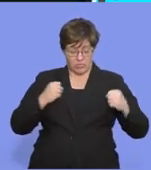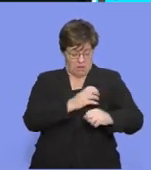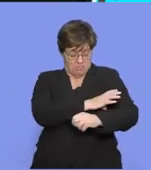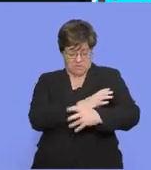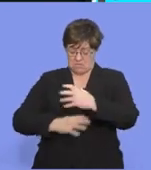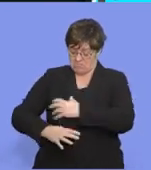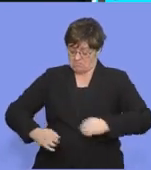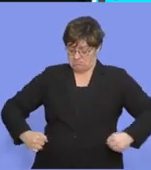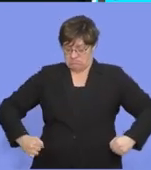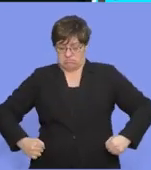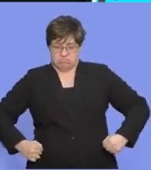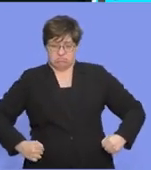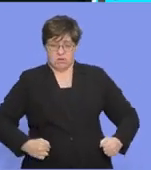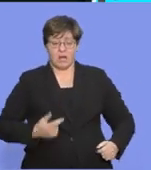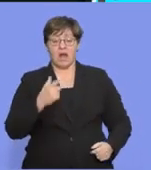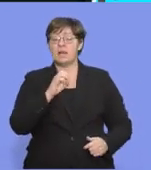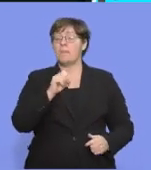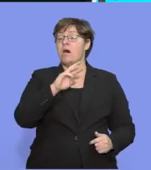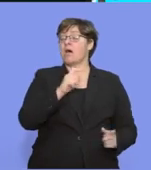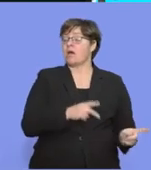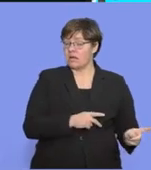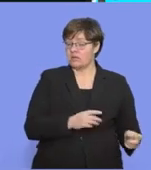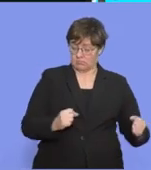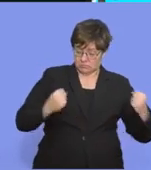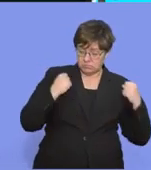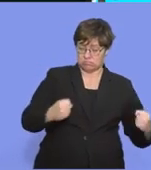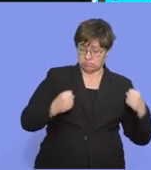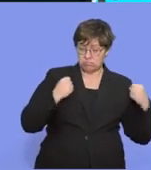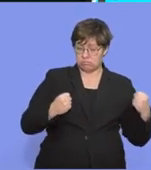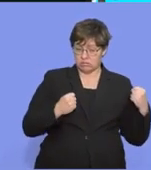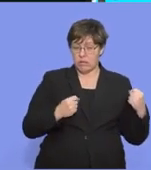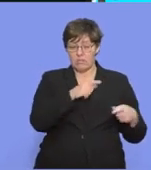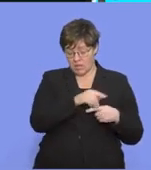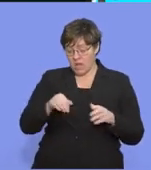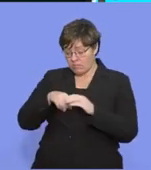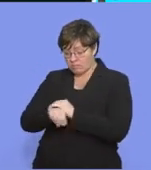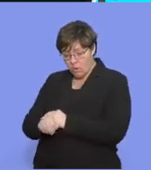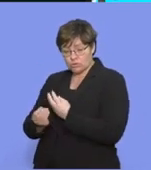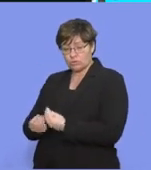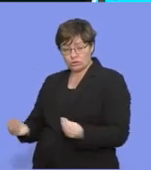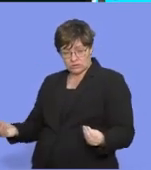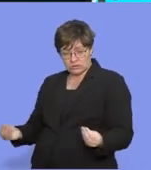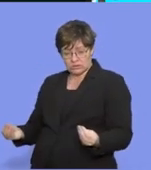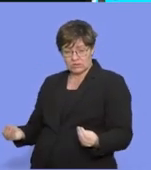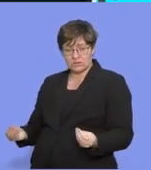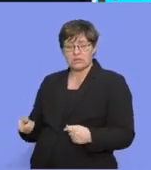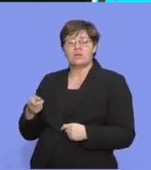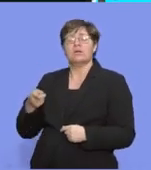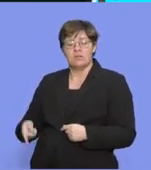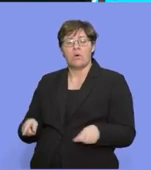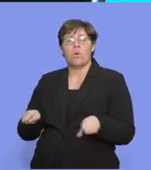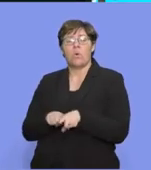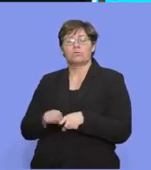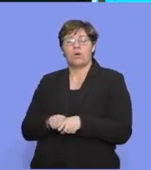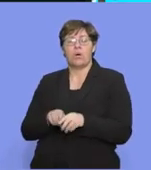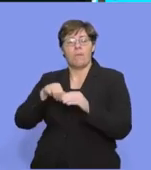big muscles. So according to Lamarck, what would happen then is when those people then have children or have offspring, they